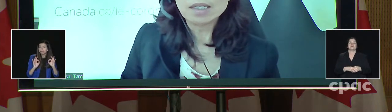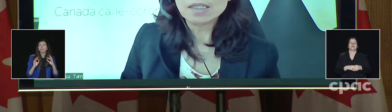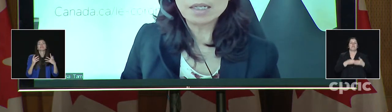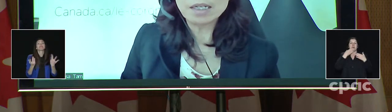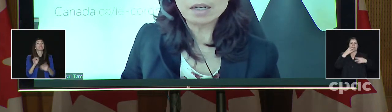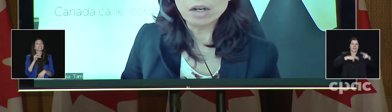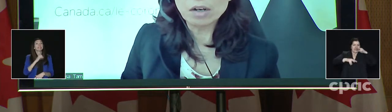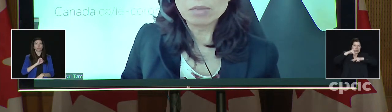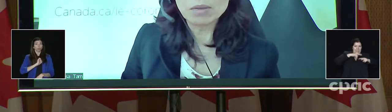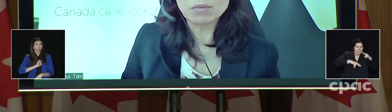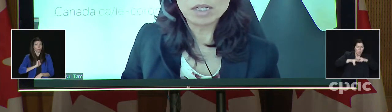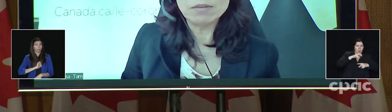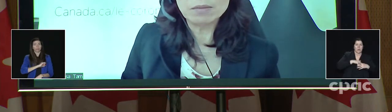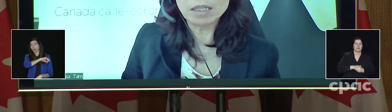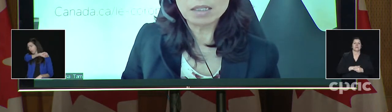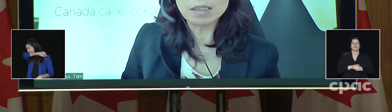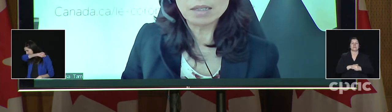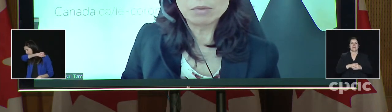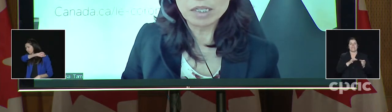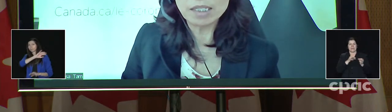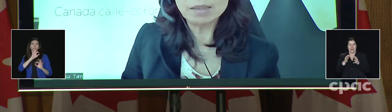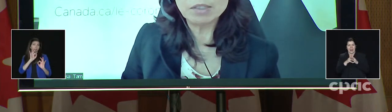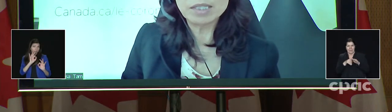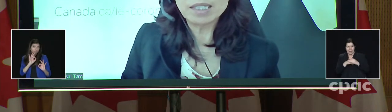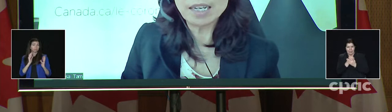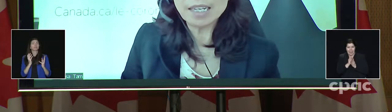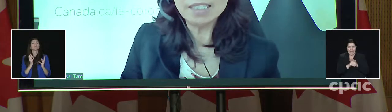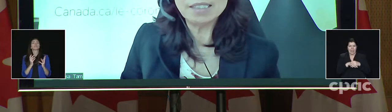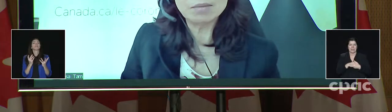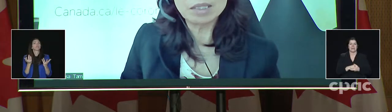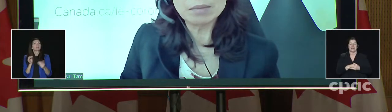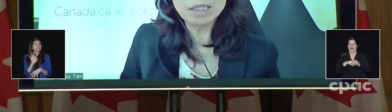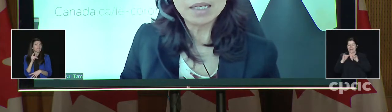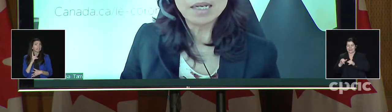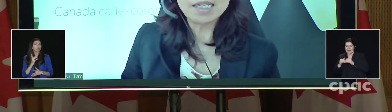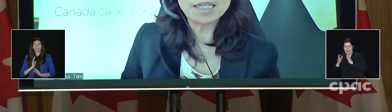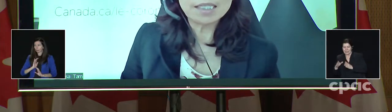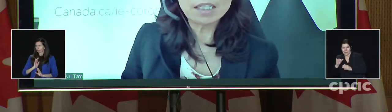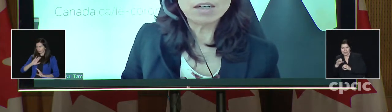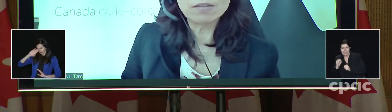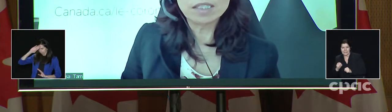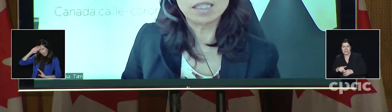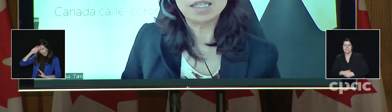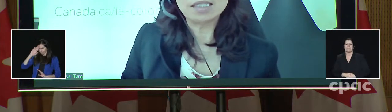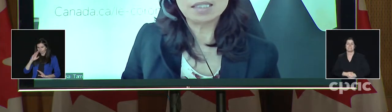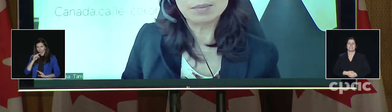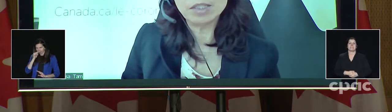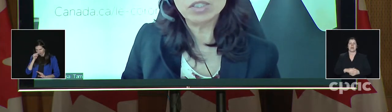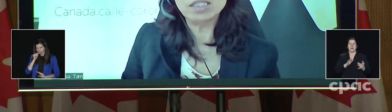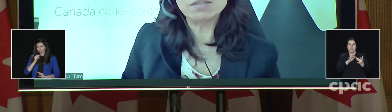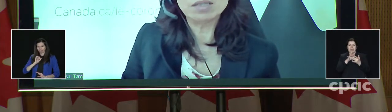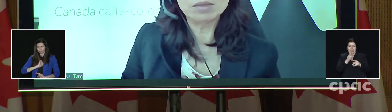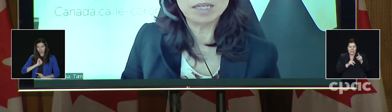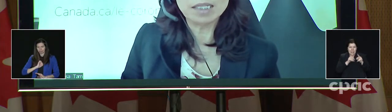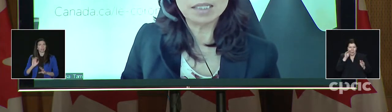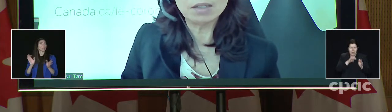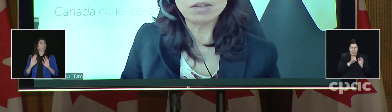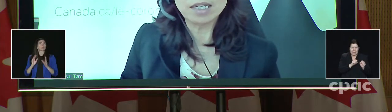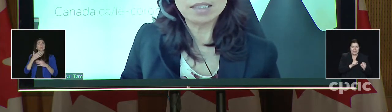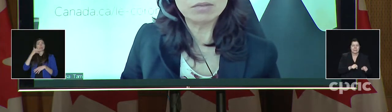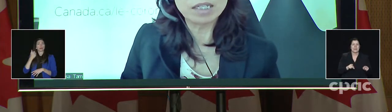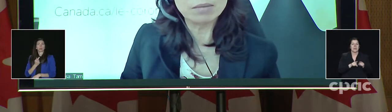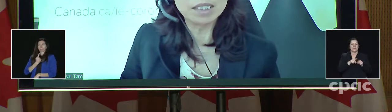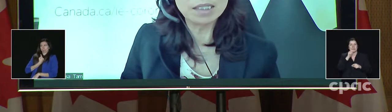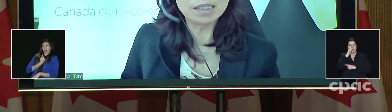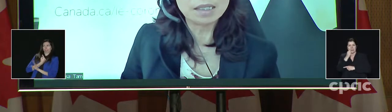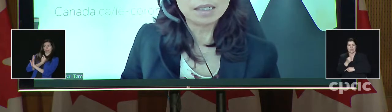hygiene, staying home and away from others if we're experiencing any symptoms, and getting a COVID test, especially if symptomatic or